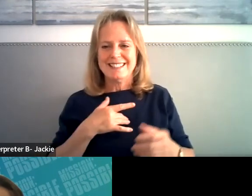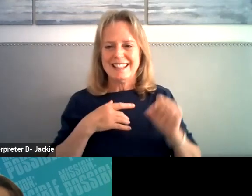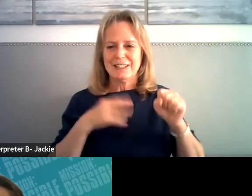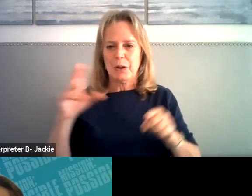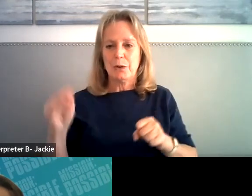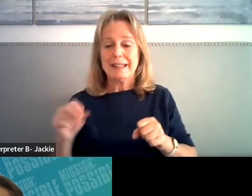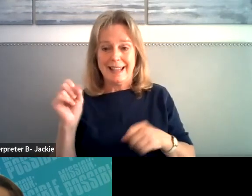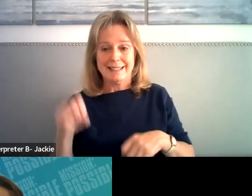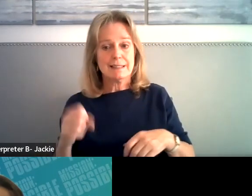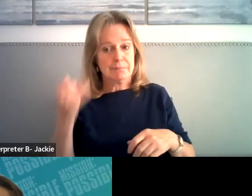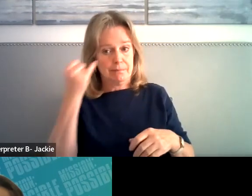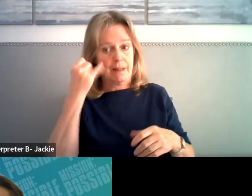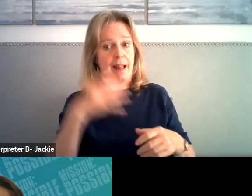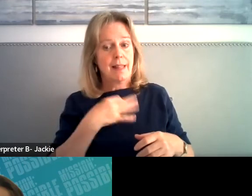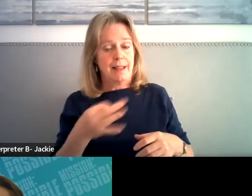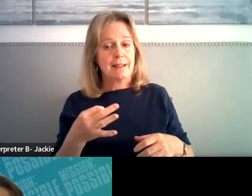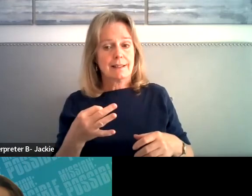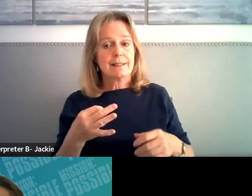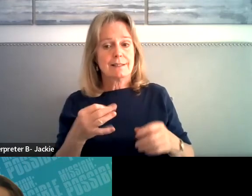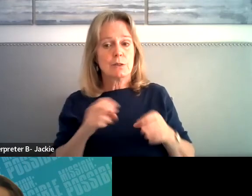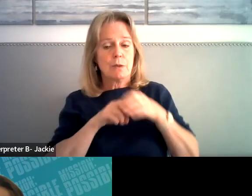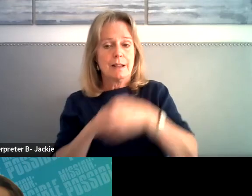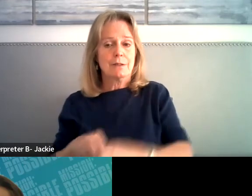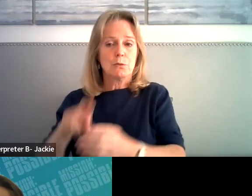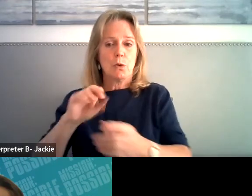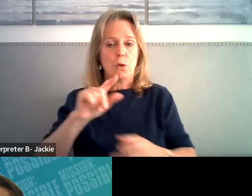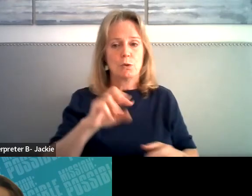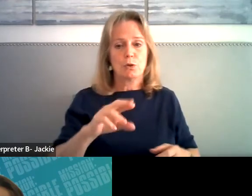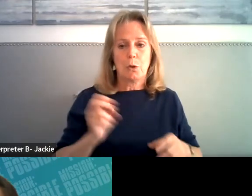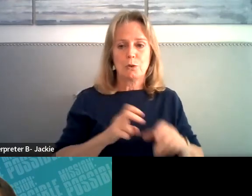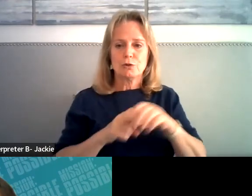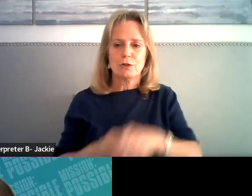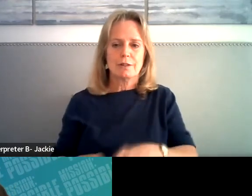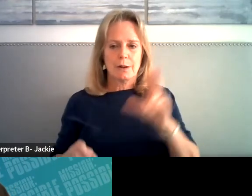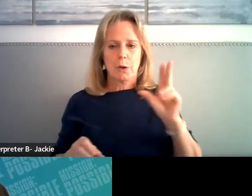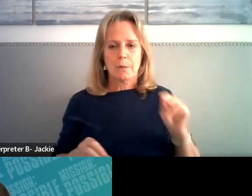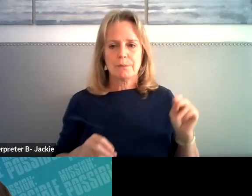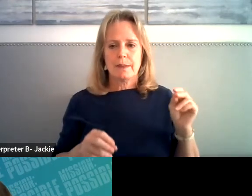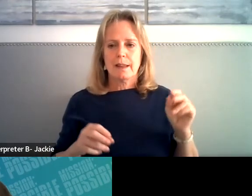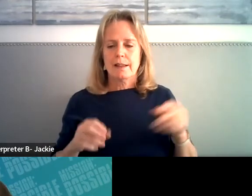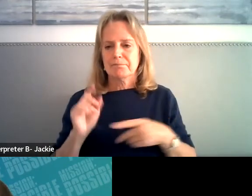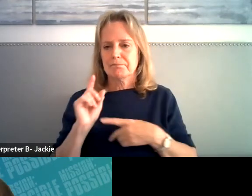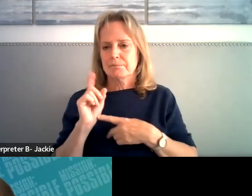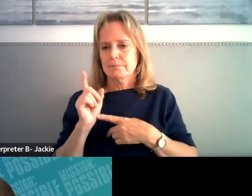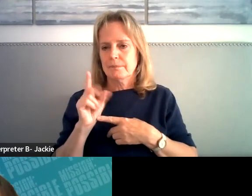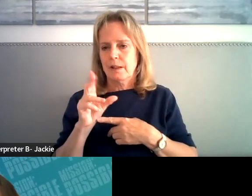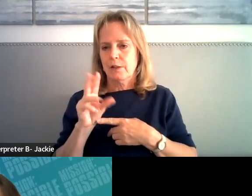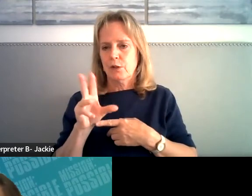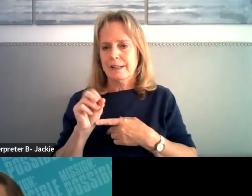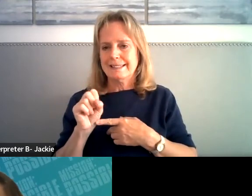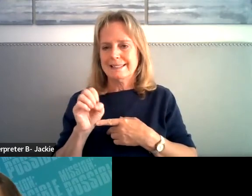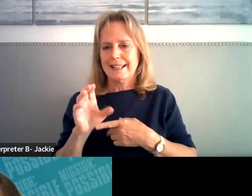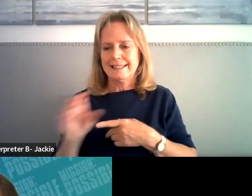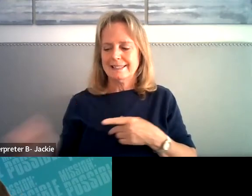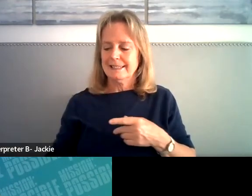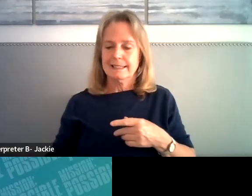Yes, if you like to ride in a roller coaster, no. Let's see, I'll give you about 30 seconds.